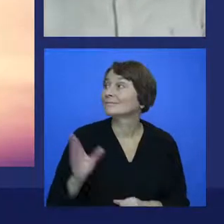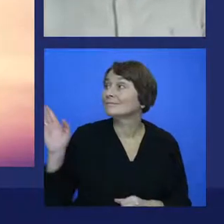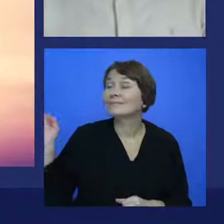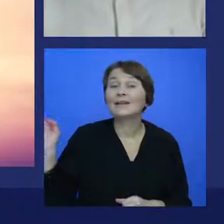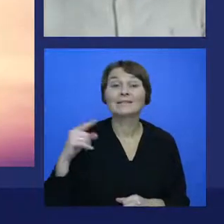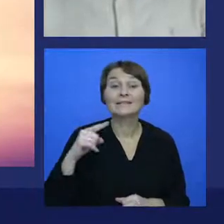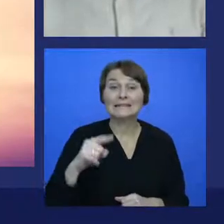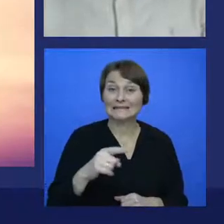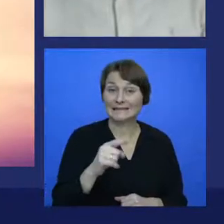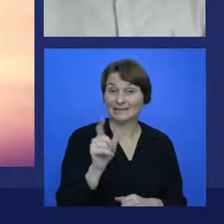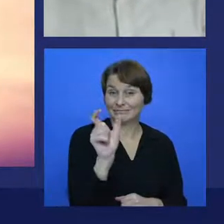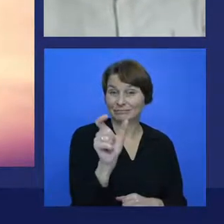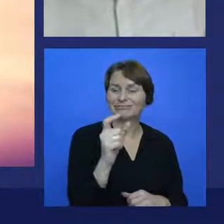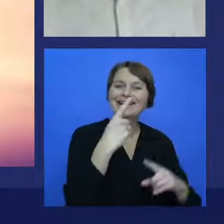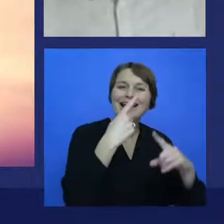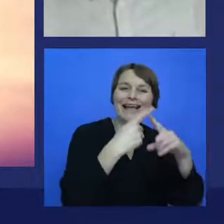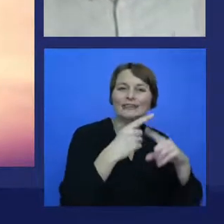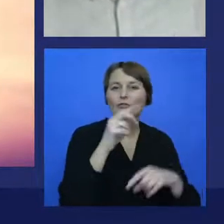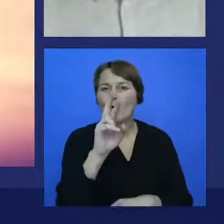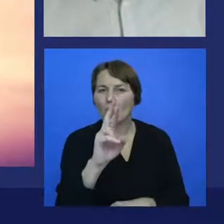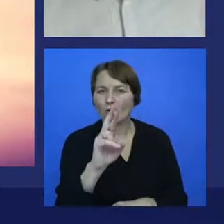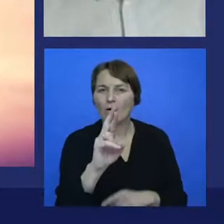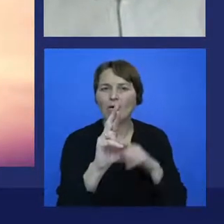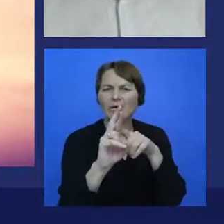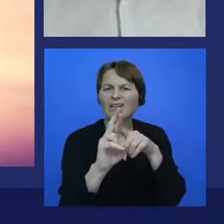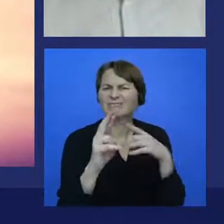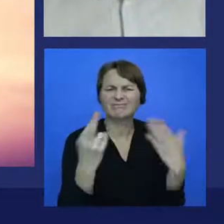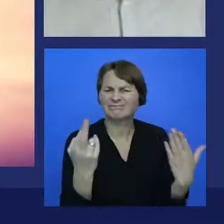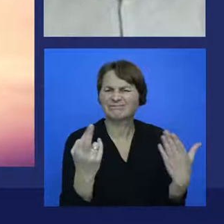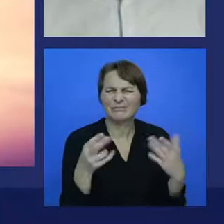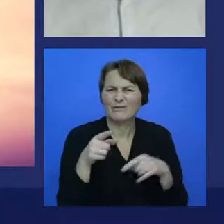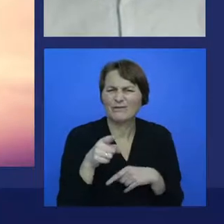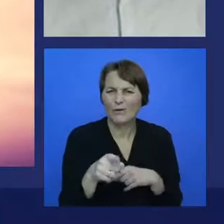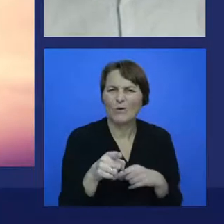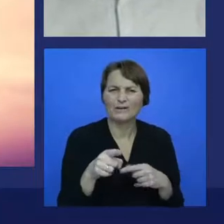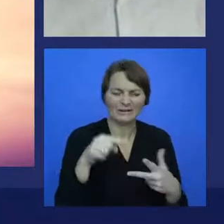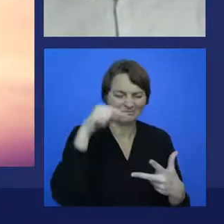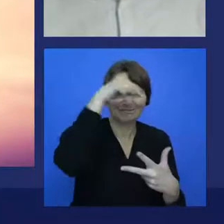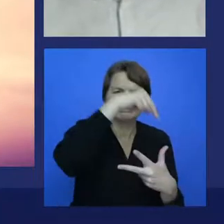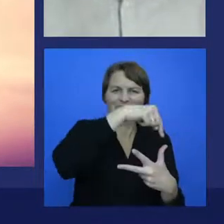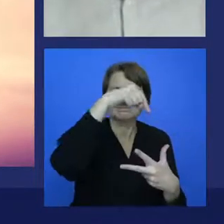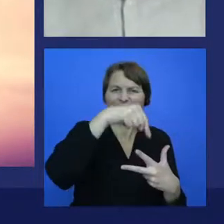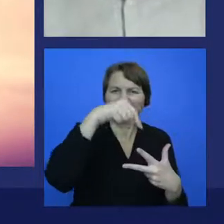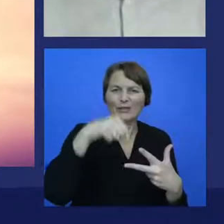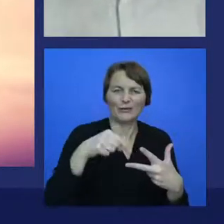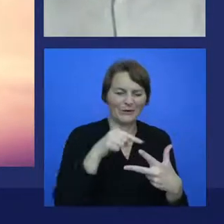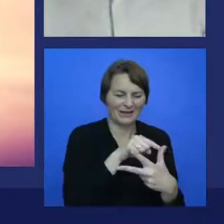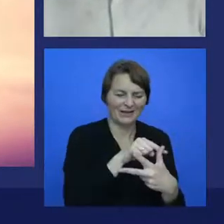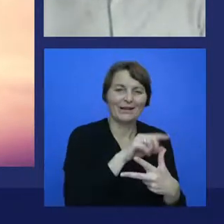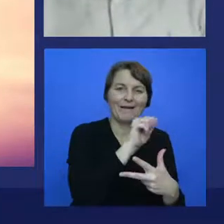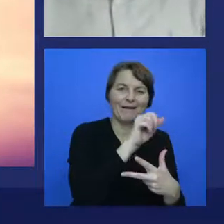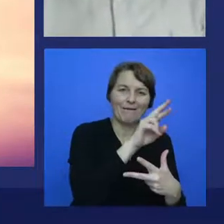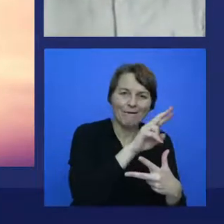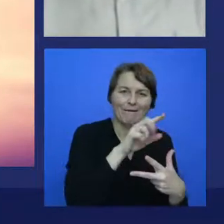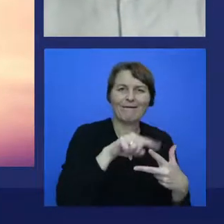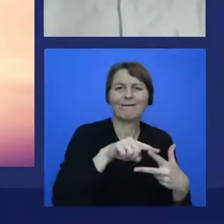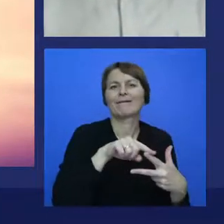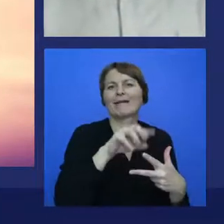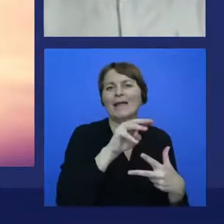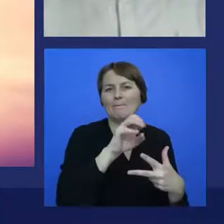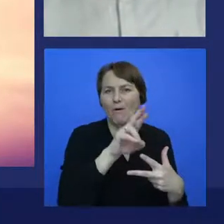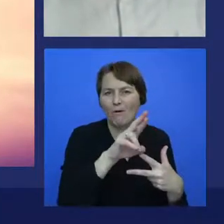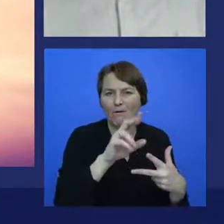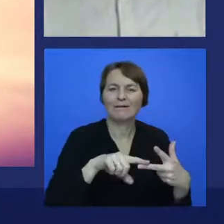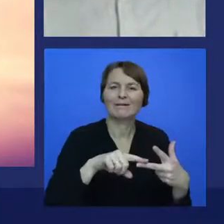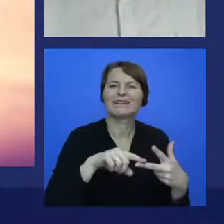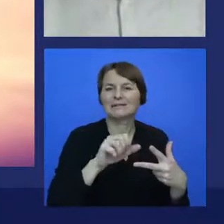or extended reality, to actually come as a combination of these technologies. So we may, when we say XR, we may actually be talking about